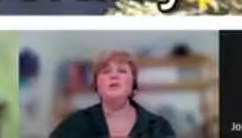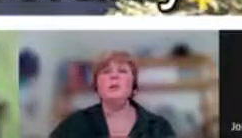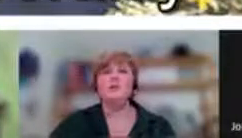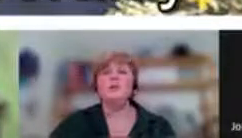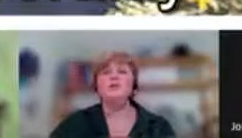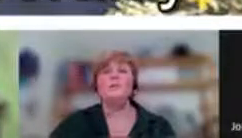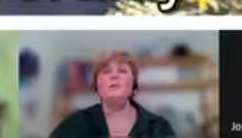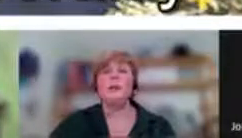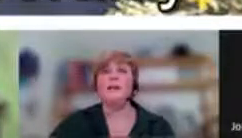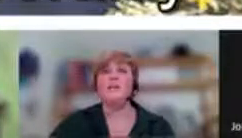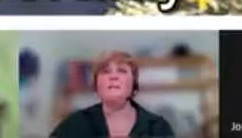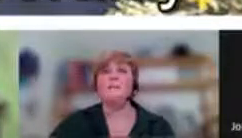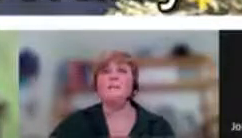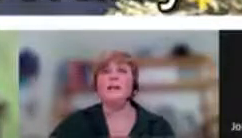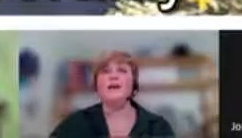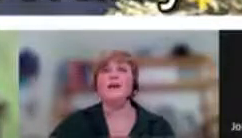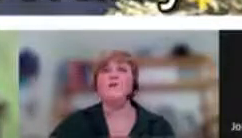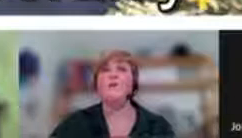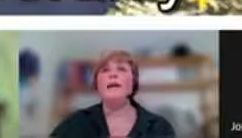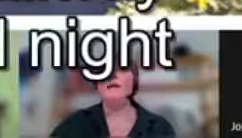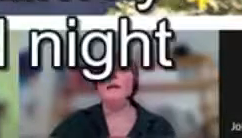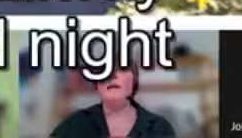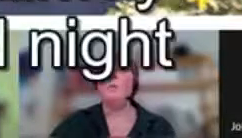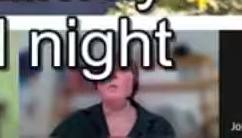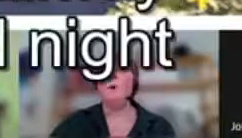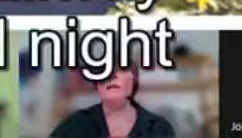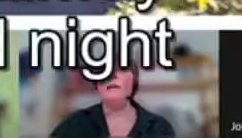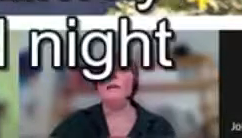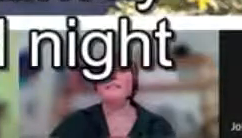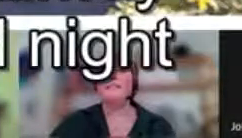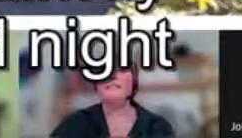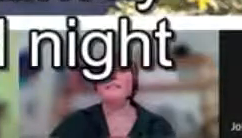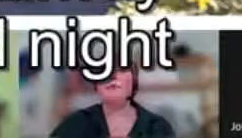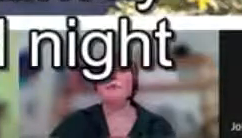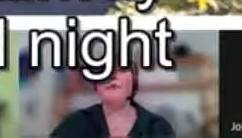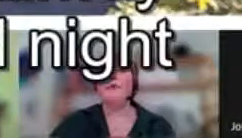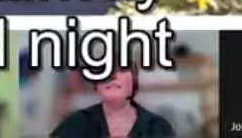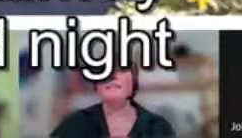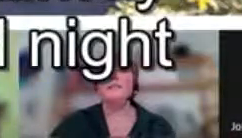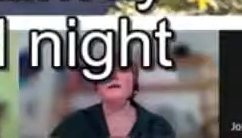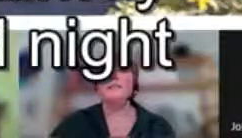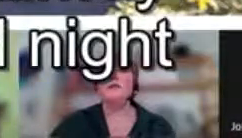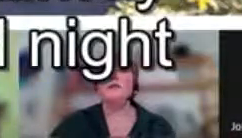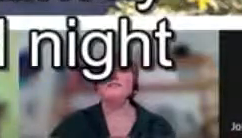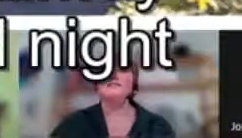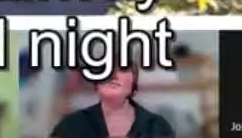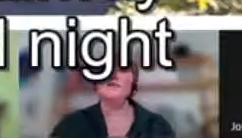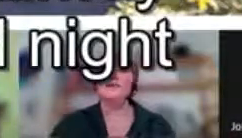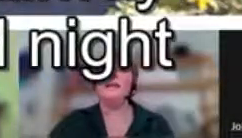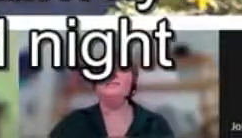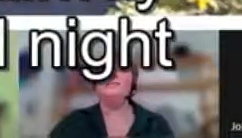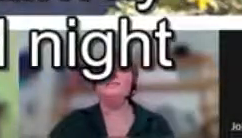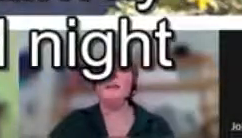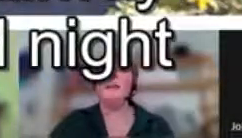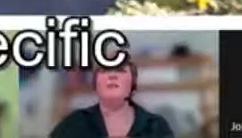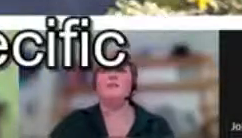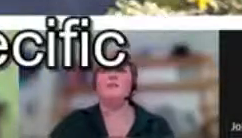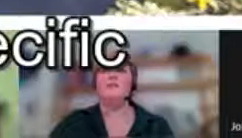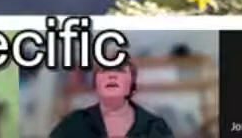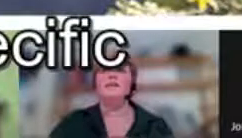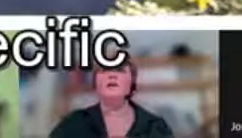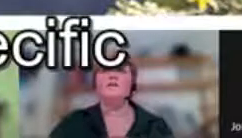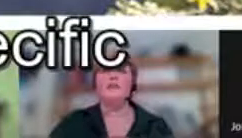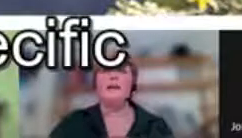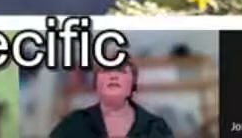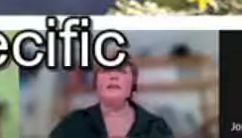temporarily diverted or changed. When we carry out work next to sensitive railway lines, there may also be some weekend and night